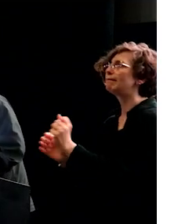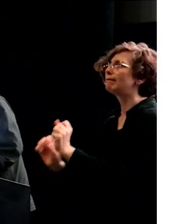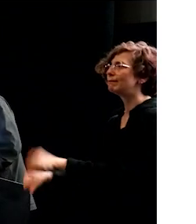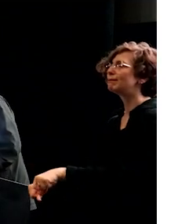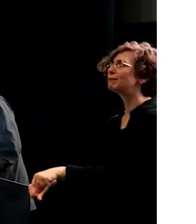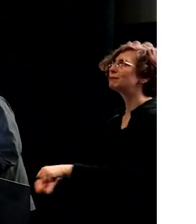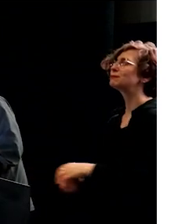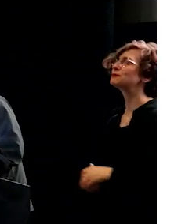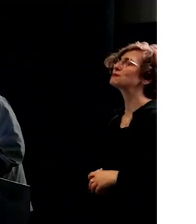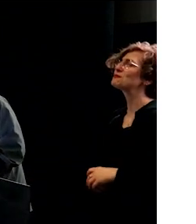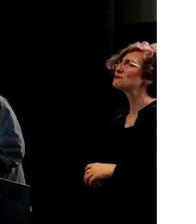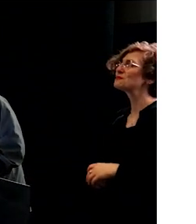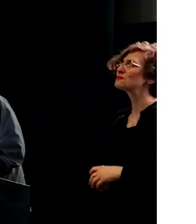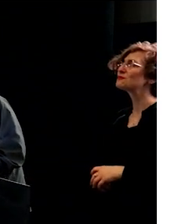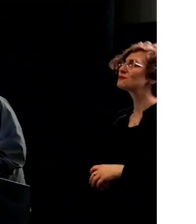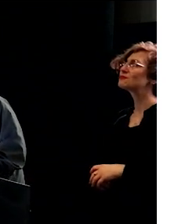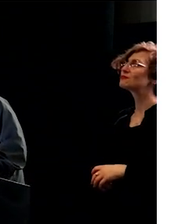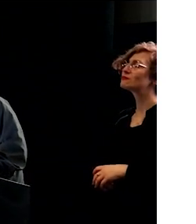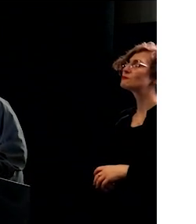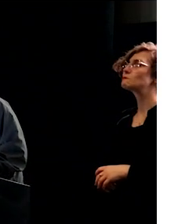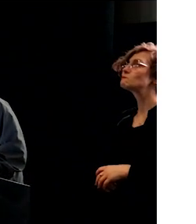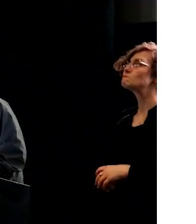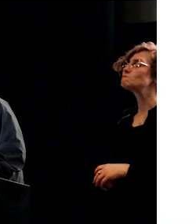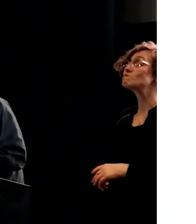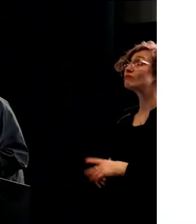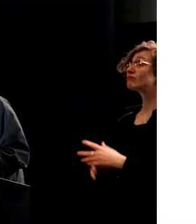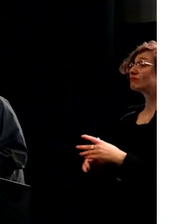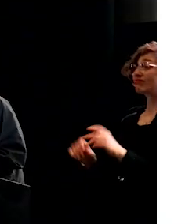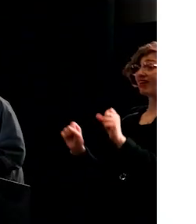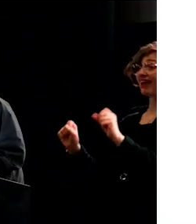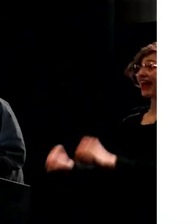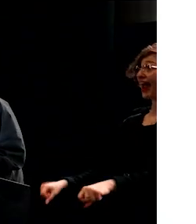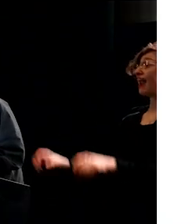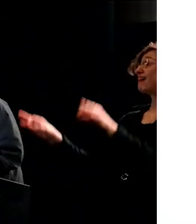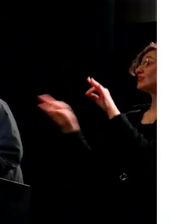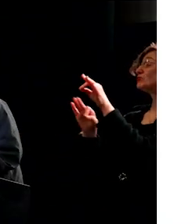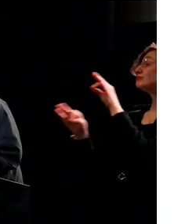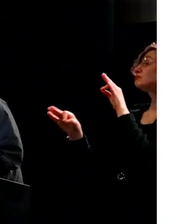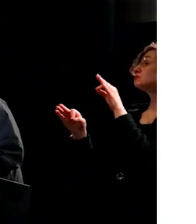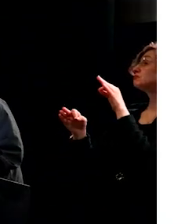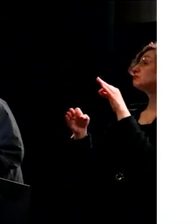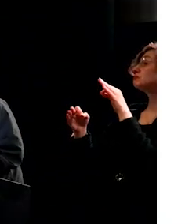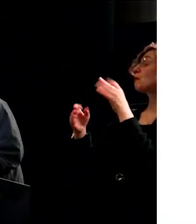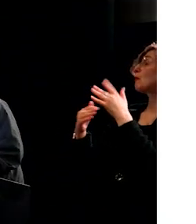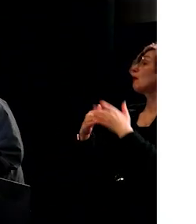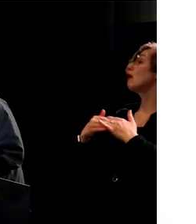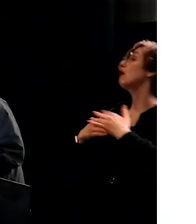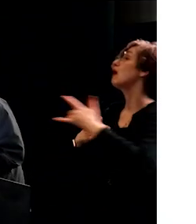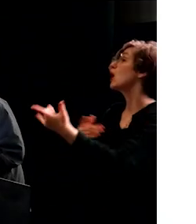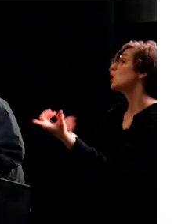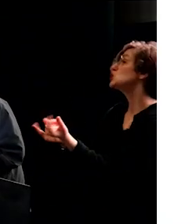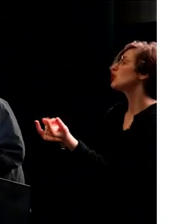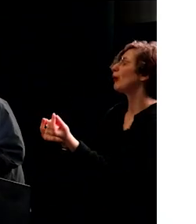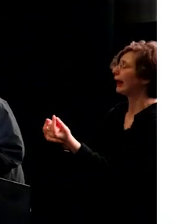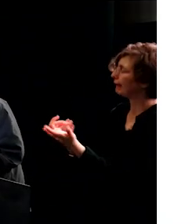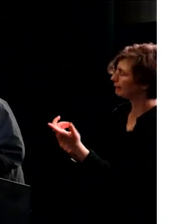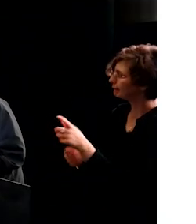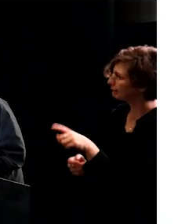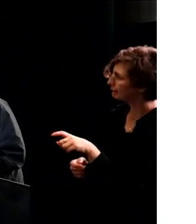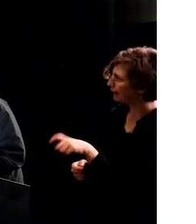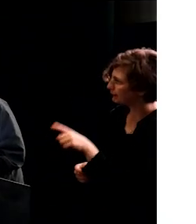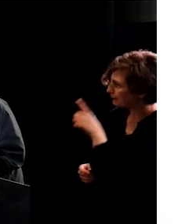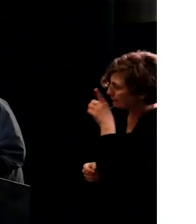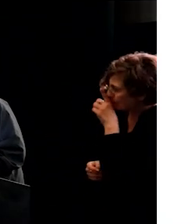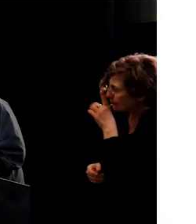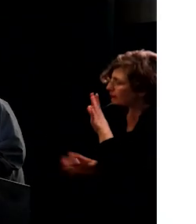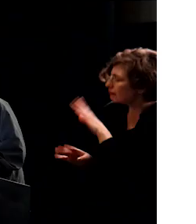I can't share much about what the future holds as far as what we're working on, but I am really excited for just